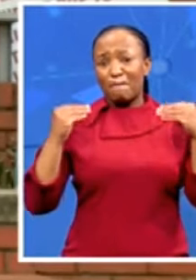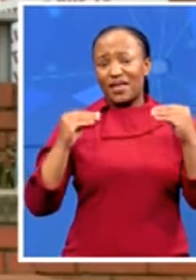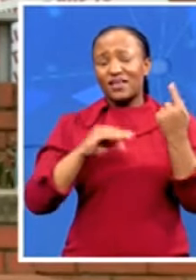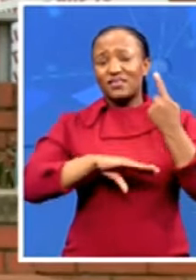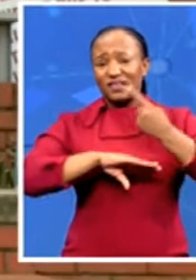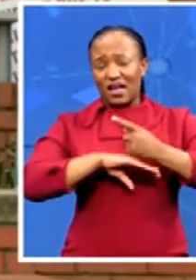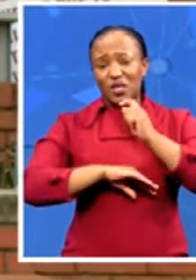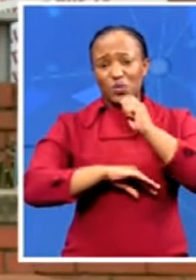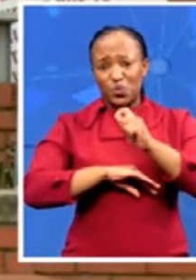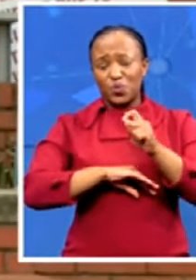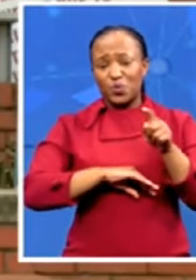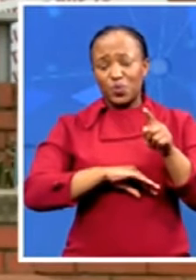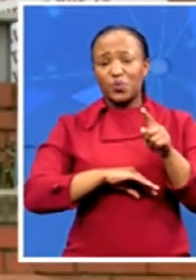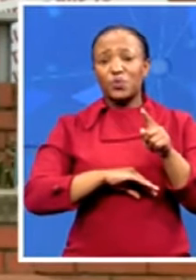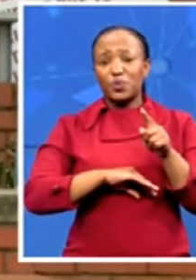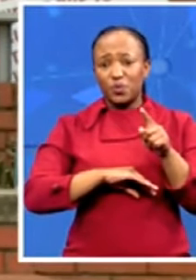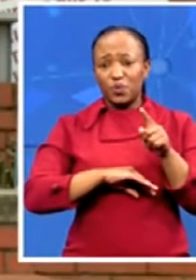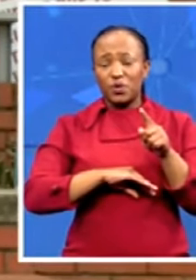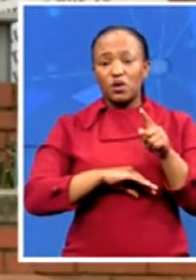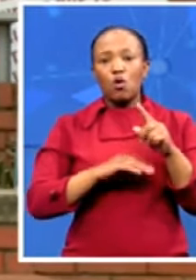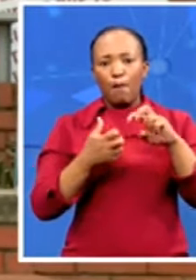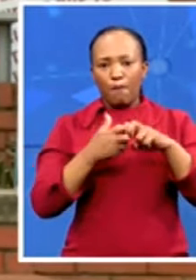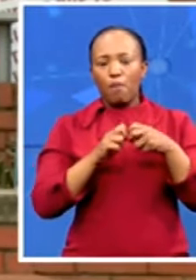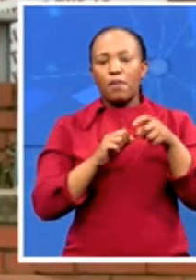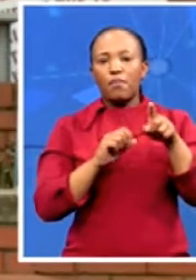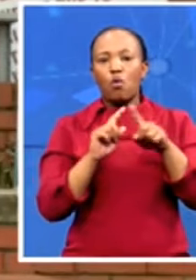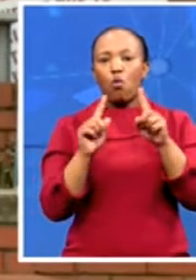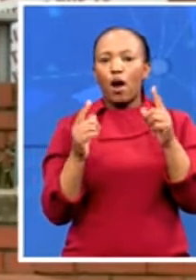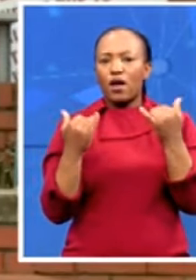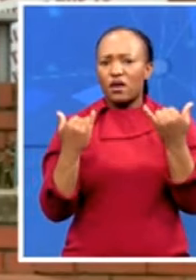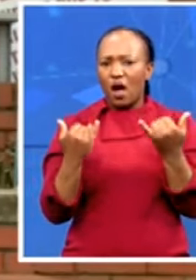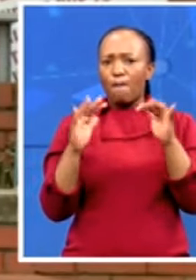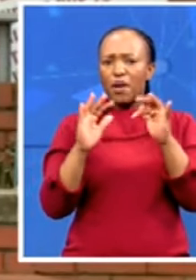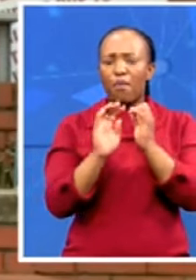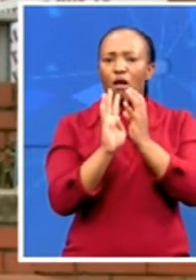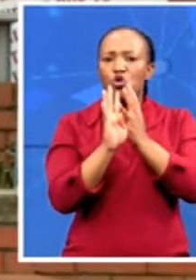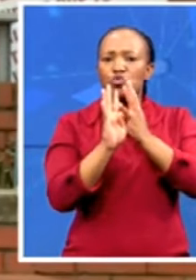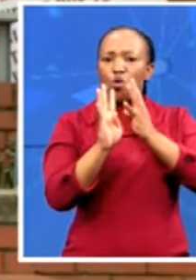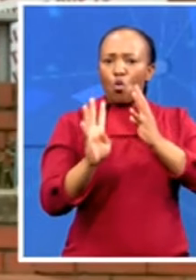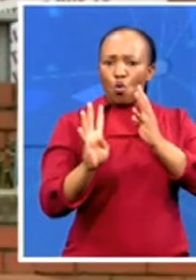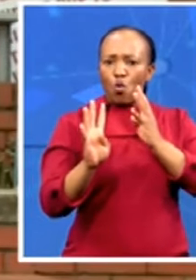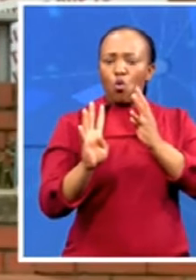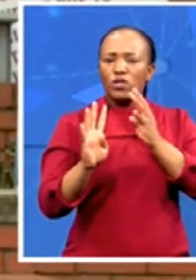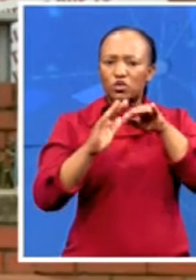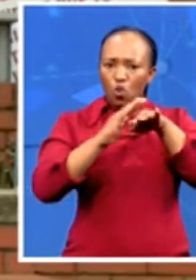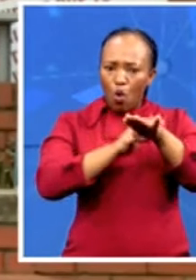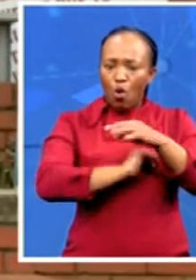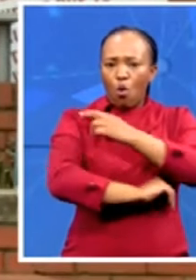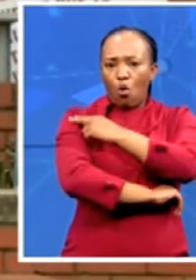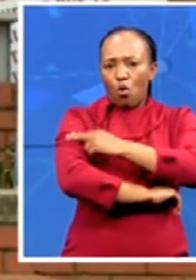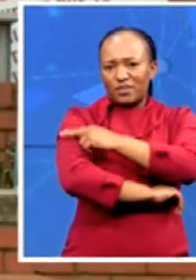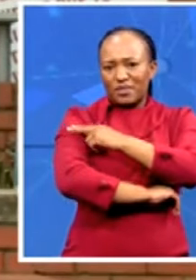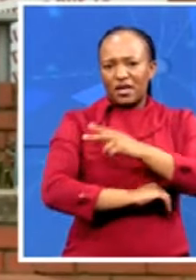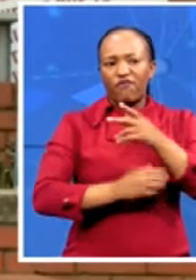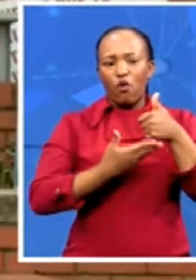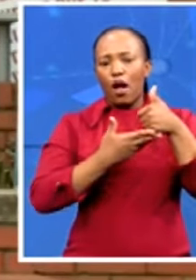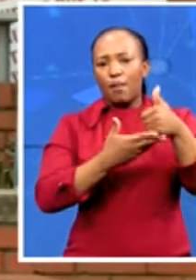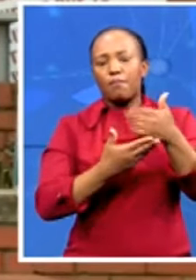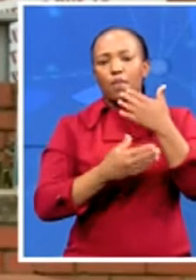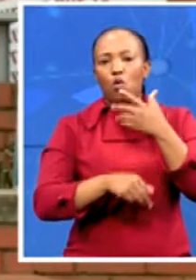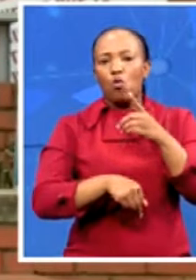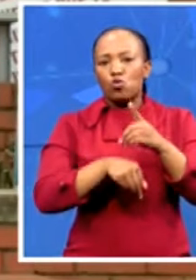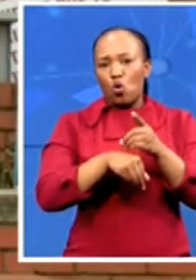a problem, because now people are queuing to go into the hospital to get assistance by the doctors, but also nurses, and that